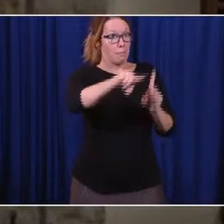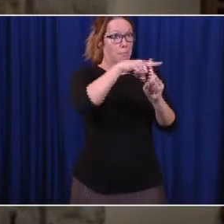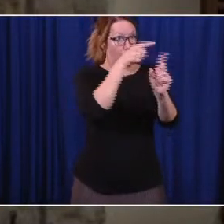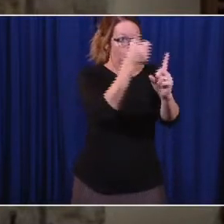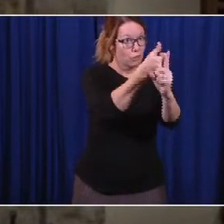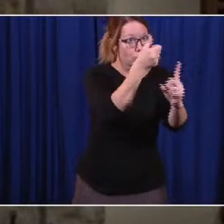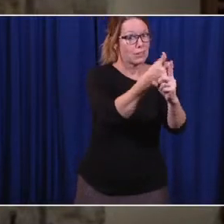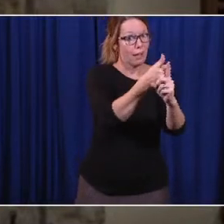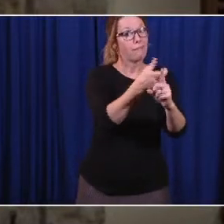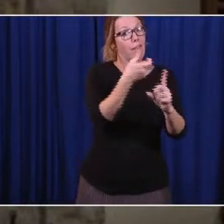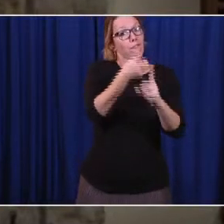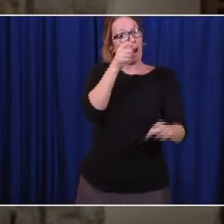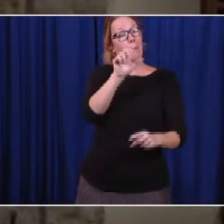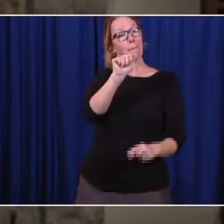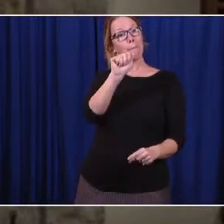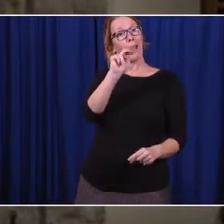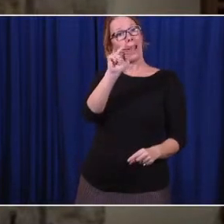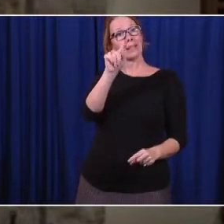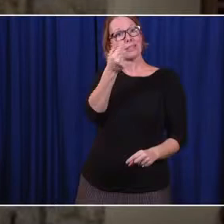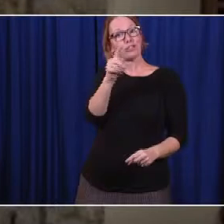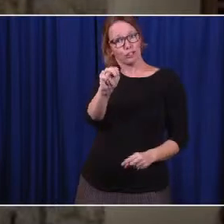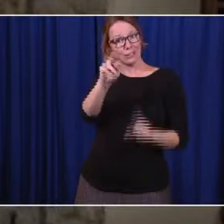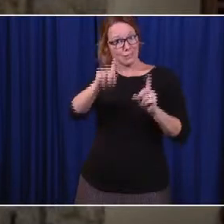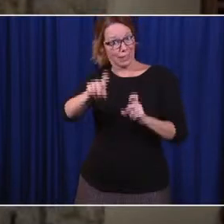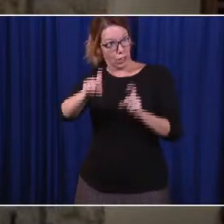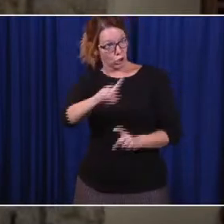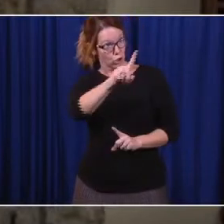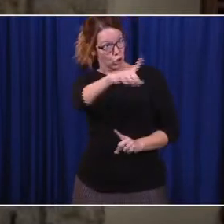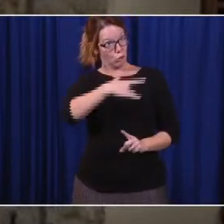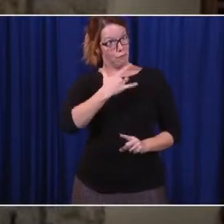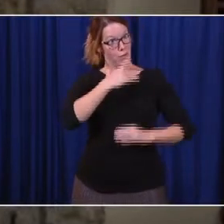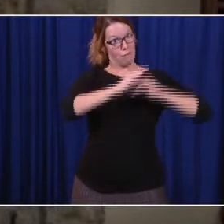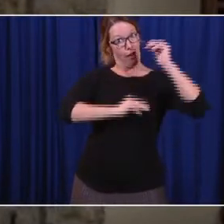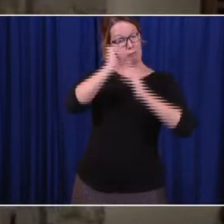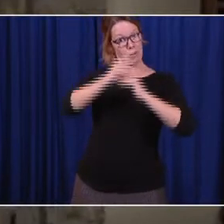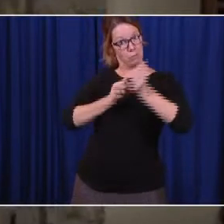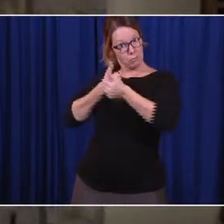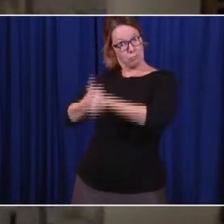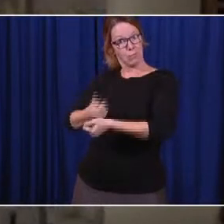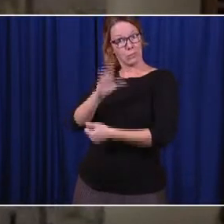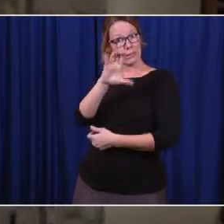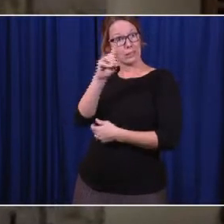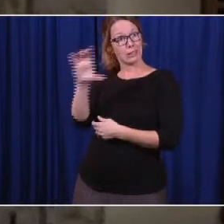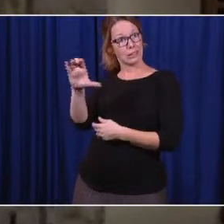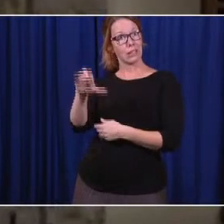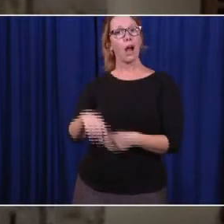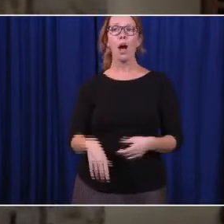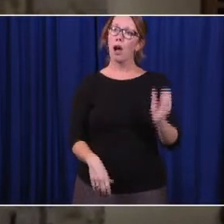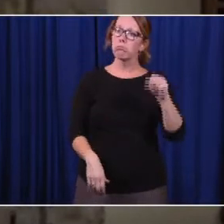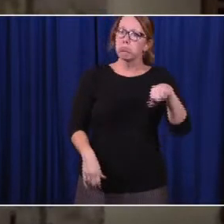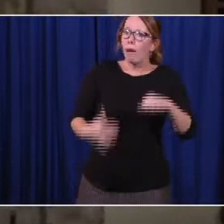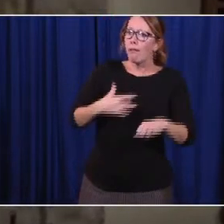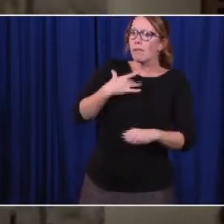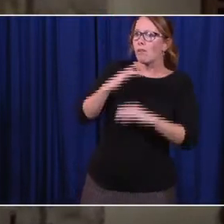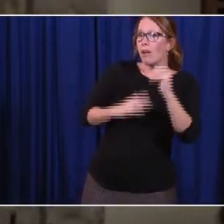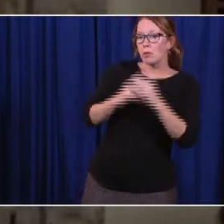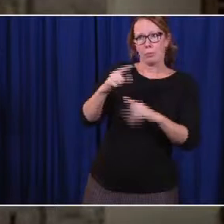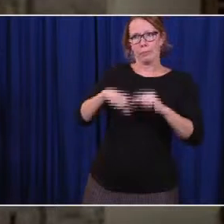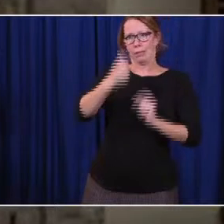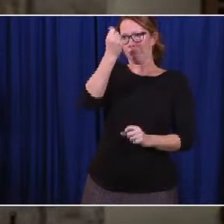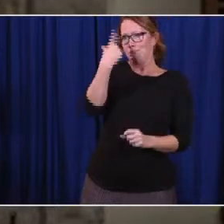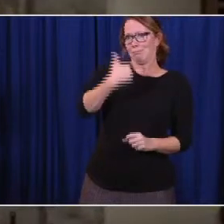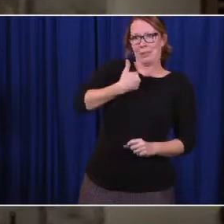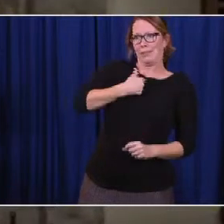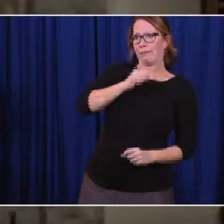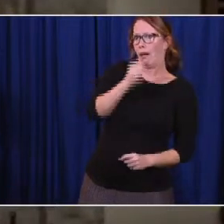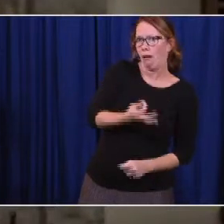antigen test, do you feel comfortable with the CDC's new guidance? Yeah, I do, but I'm not the expert, and we'll get someone on here next time